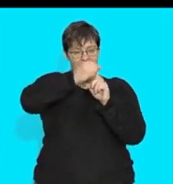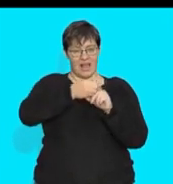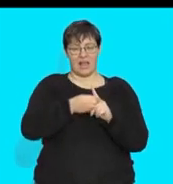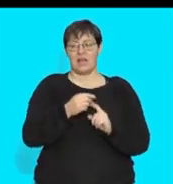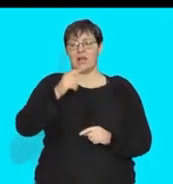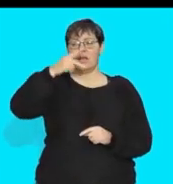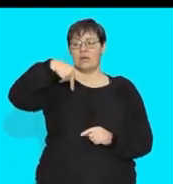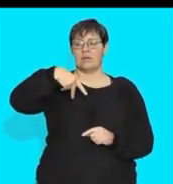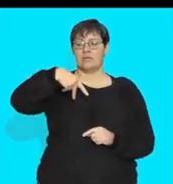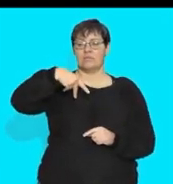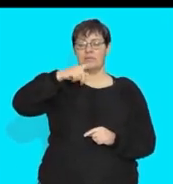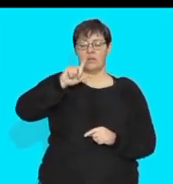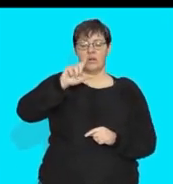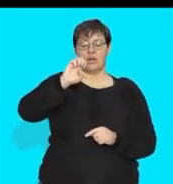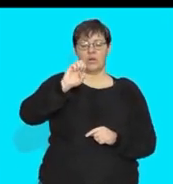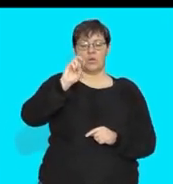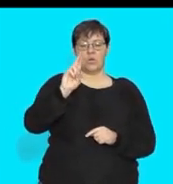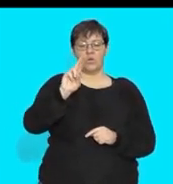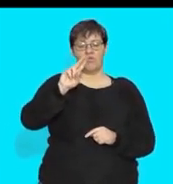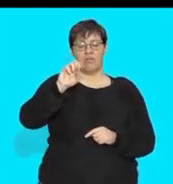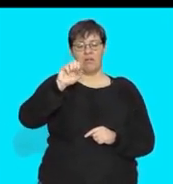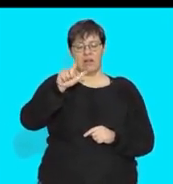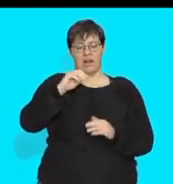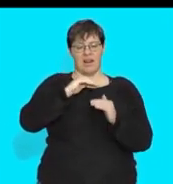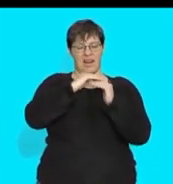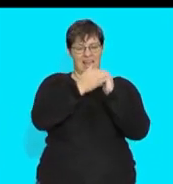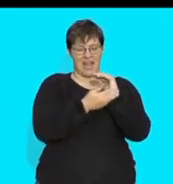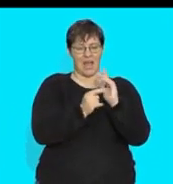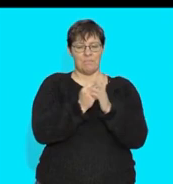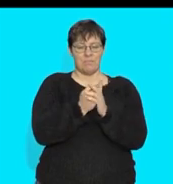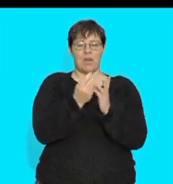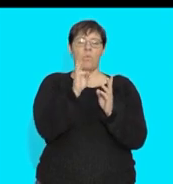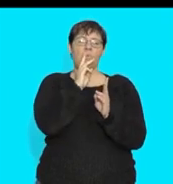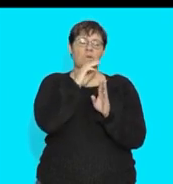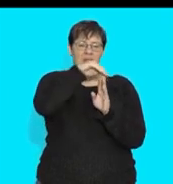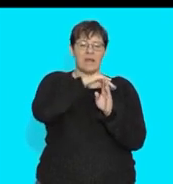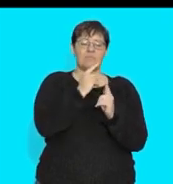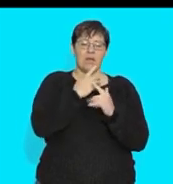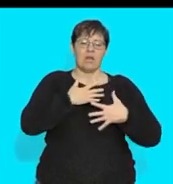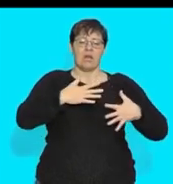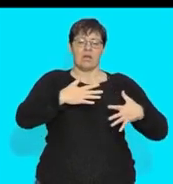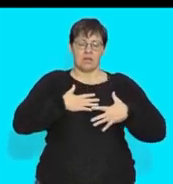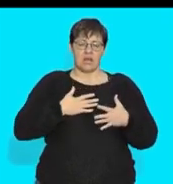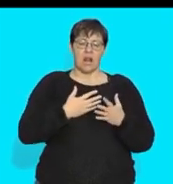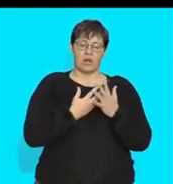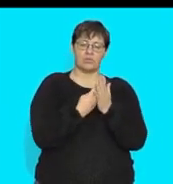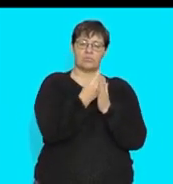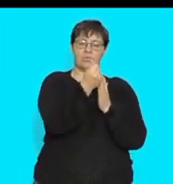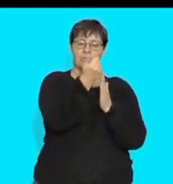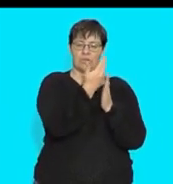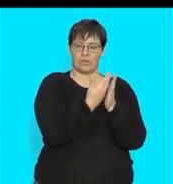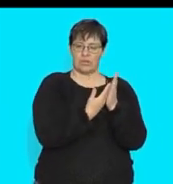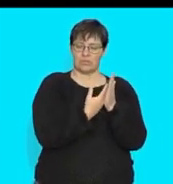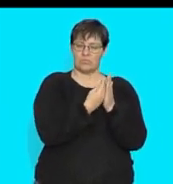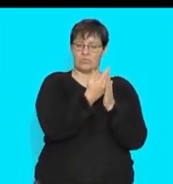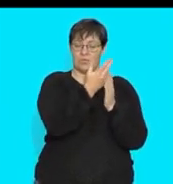called the pleural layer. Just make sure the little bit of fluid to make sure when we breathe in and out, it's fine. And because it's